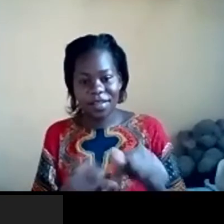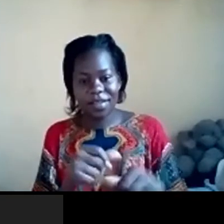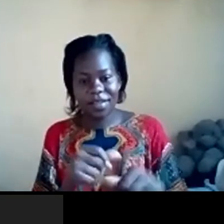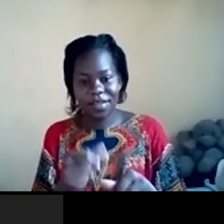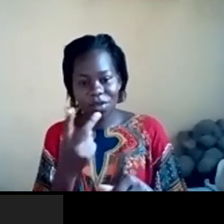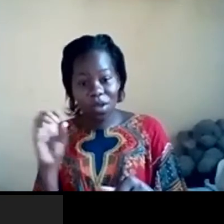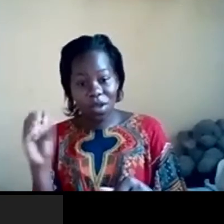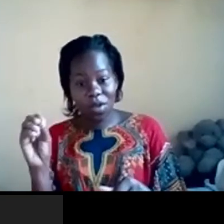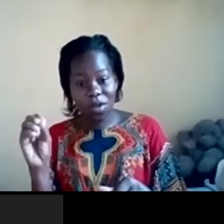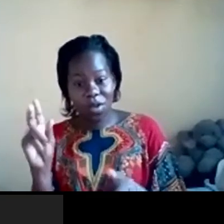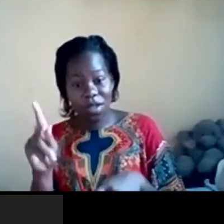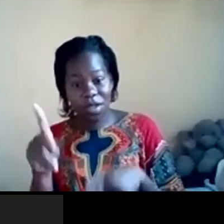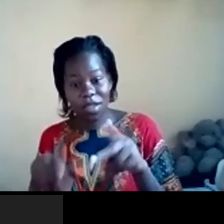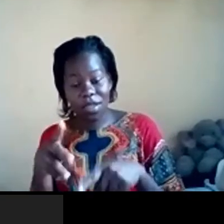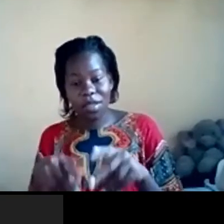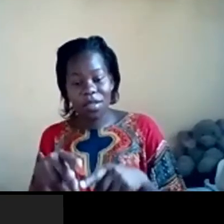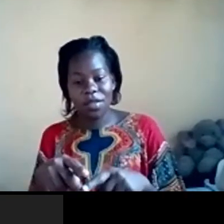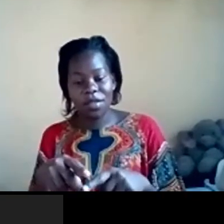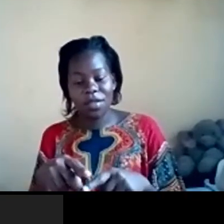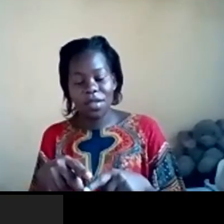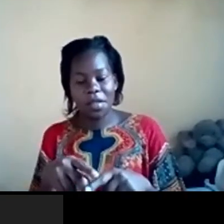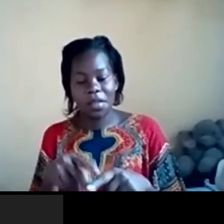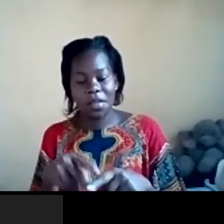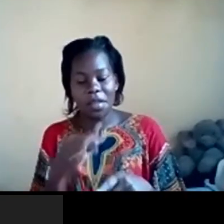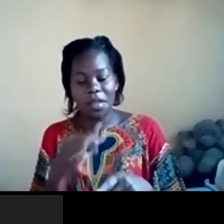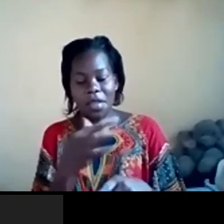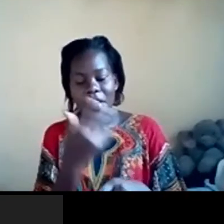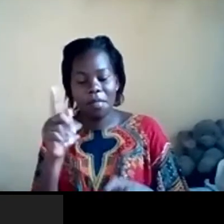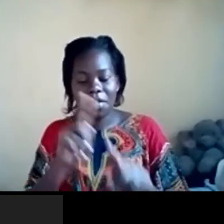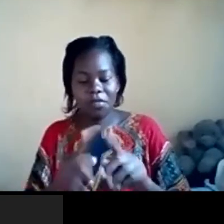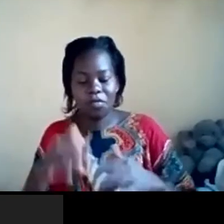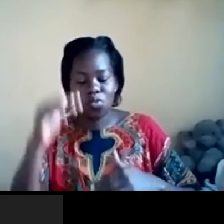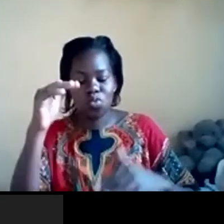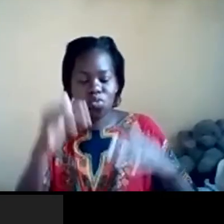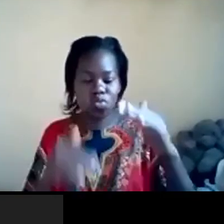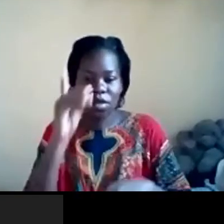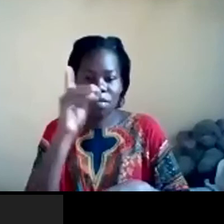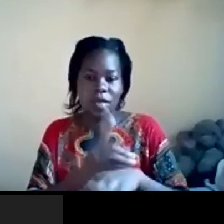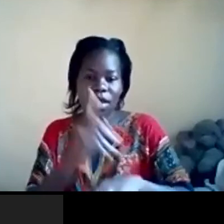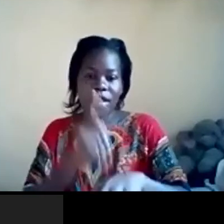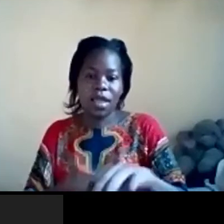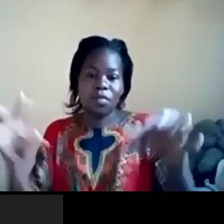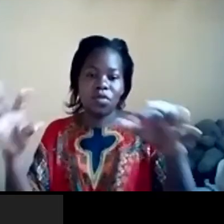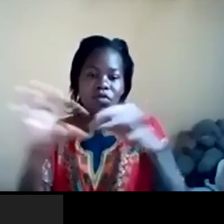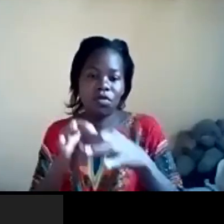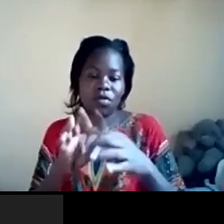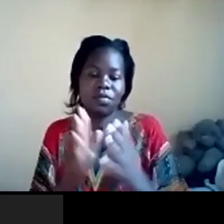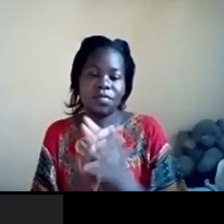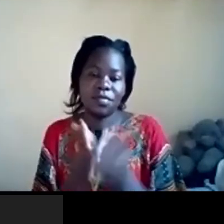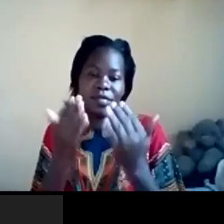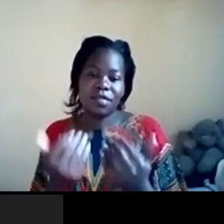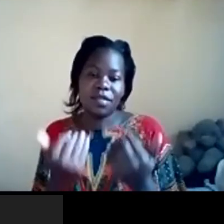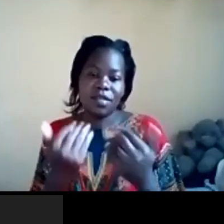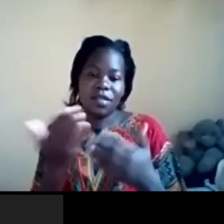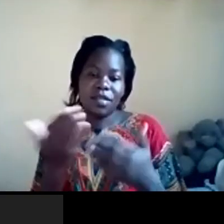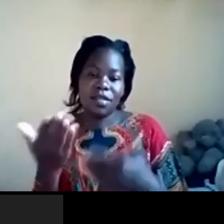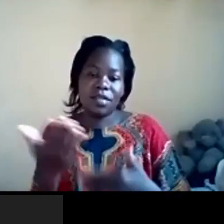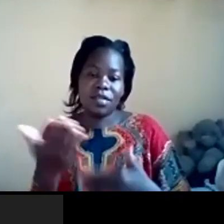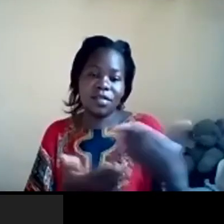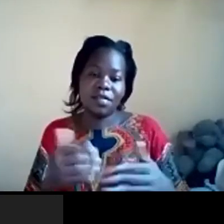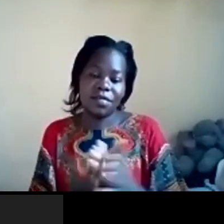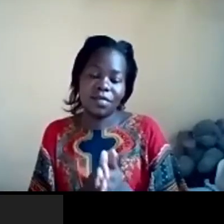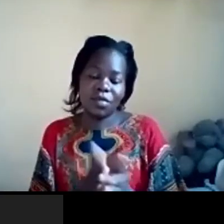depending on who's counting or what time you join. So for this session to have such an interest is really interesting.